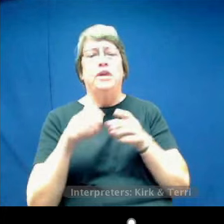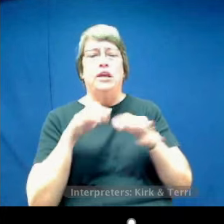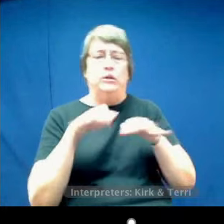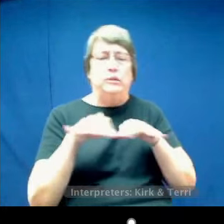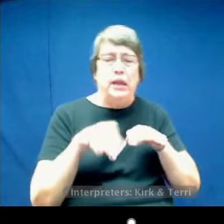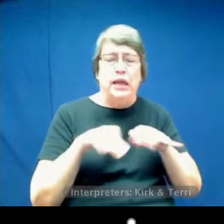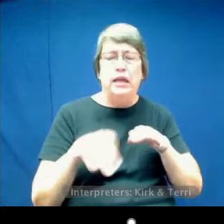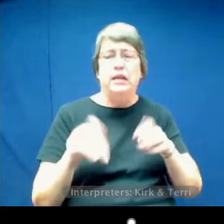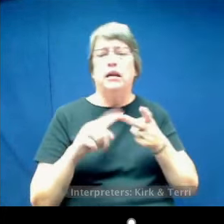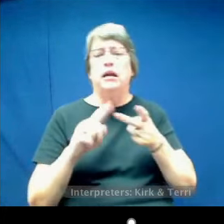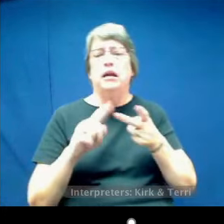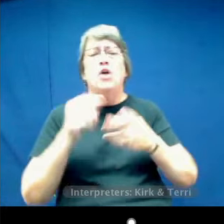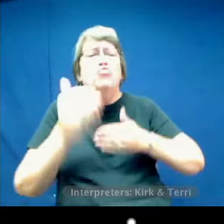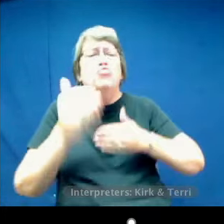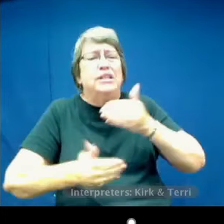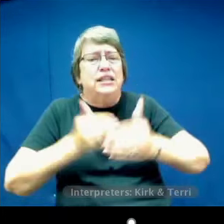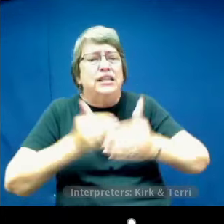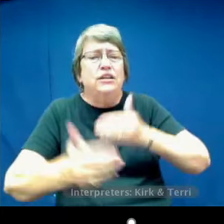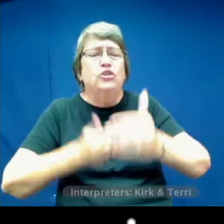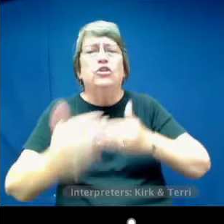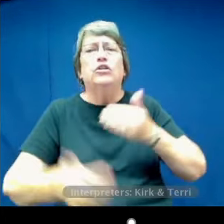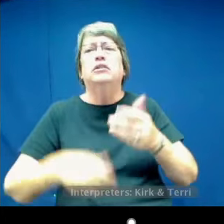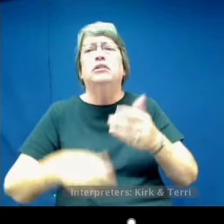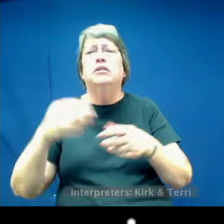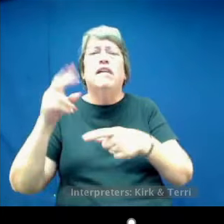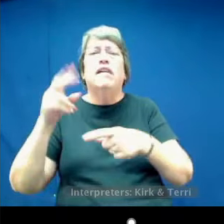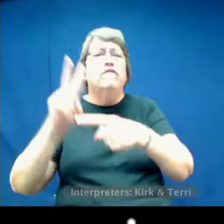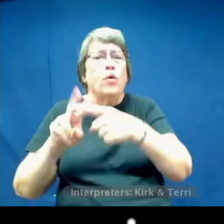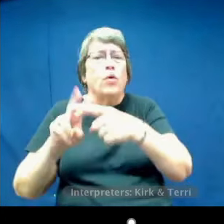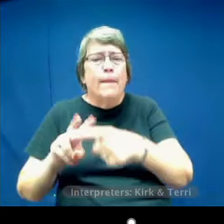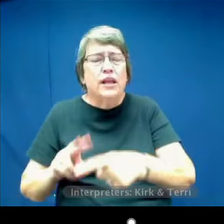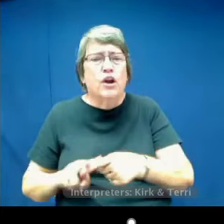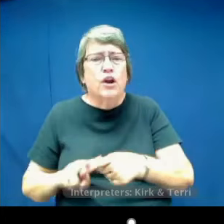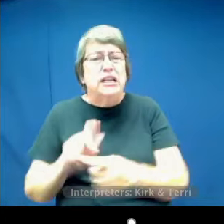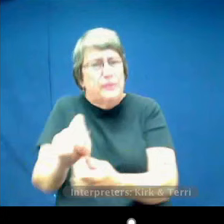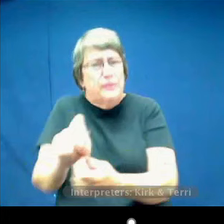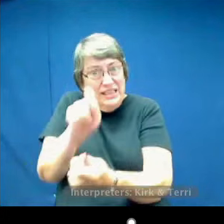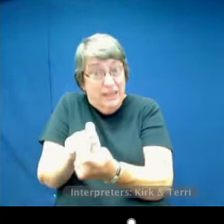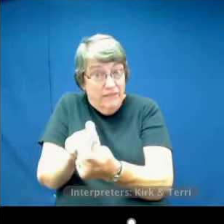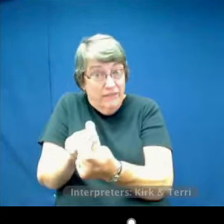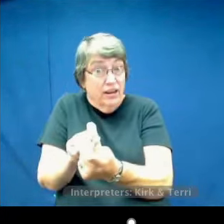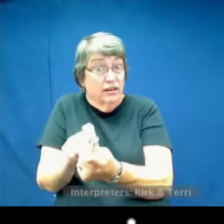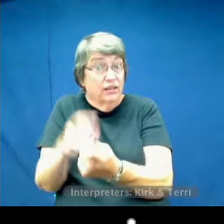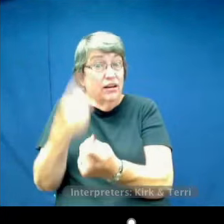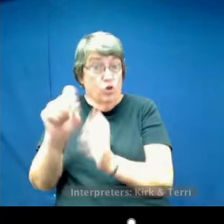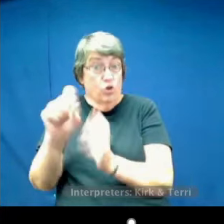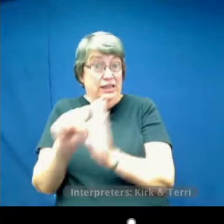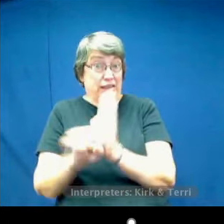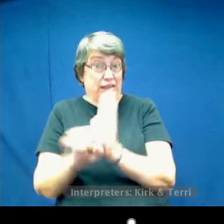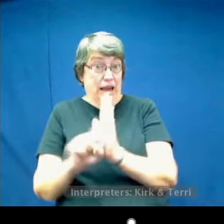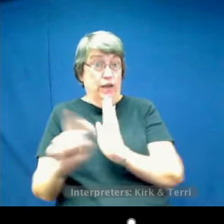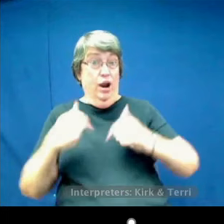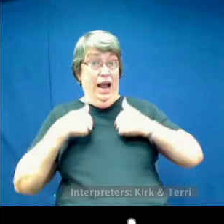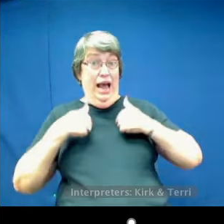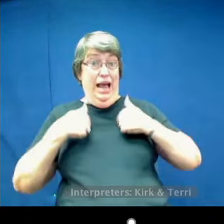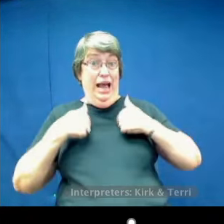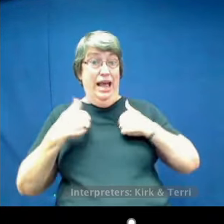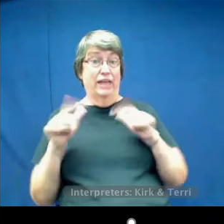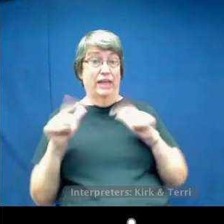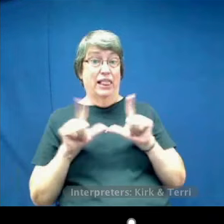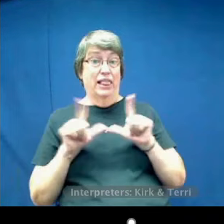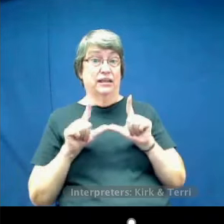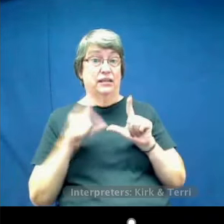and terminology and vocabulary that are specific, sometimes just to the states that I am licensed to practice law